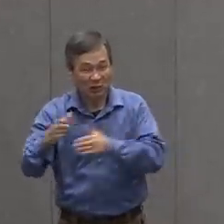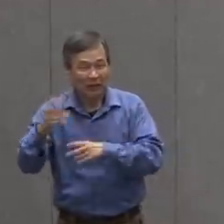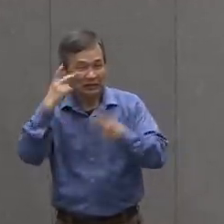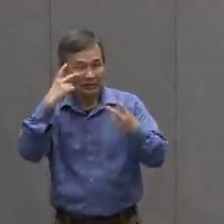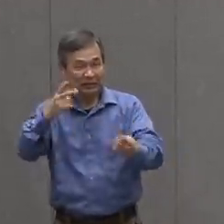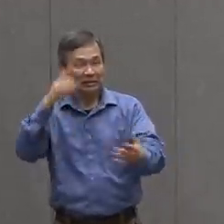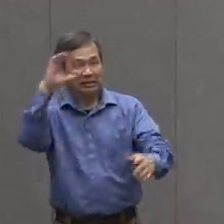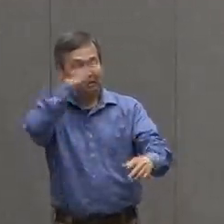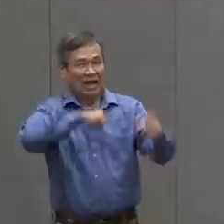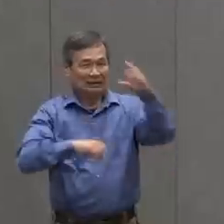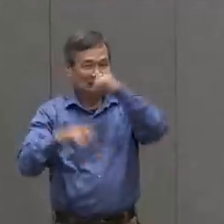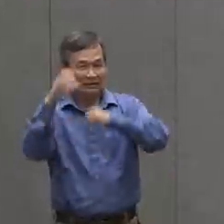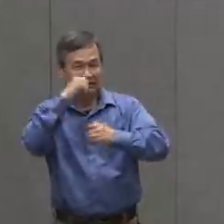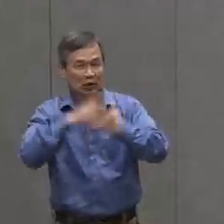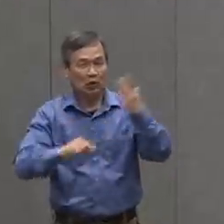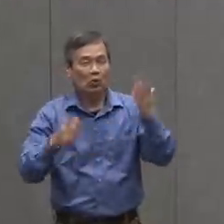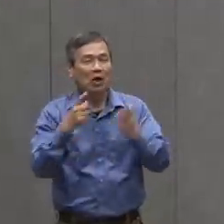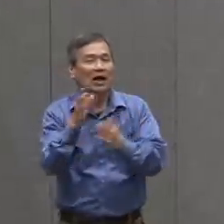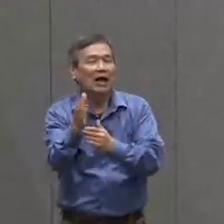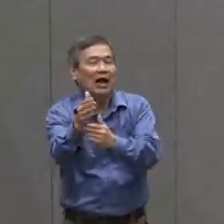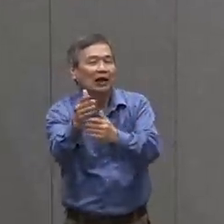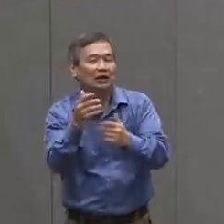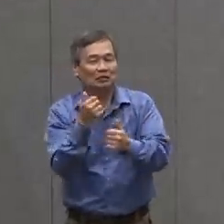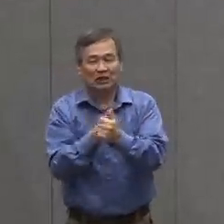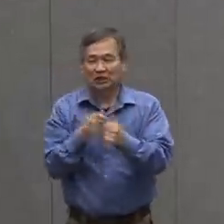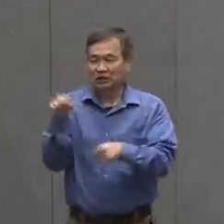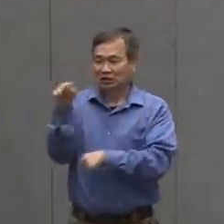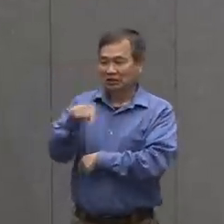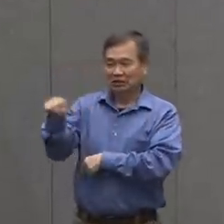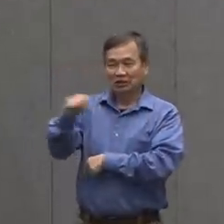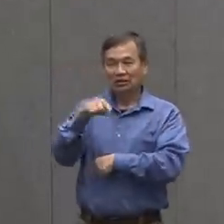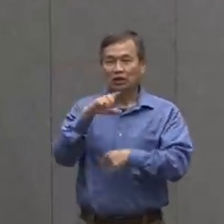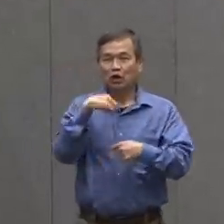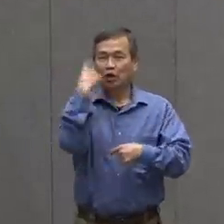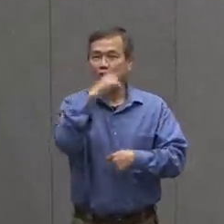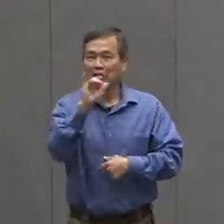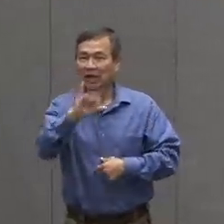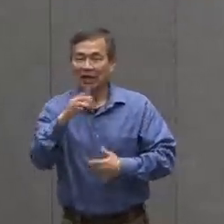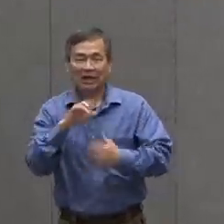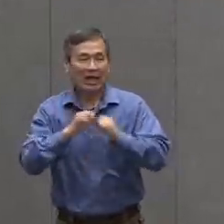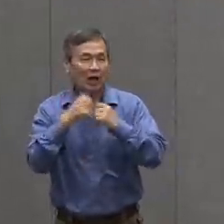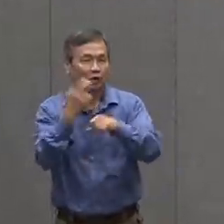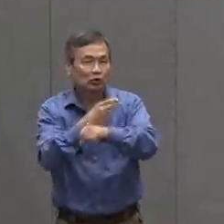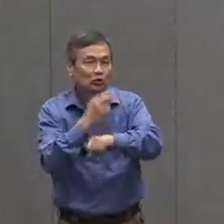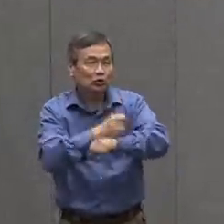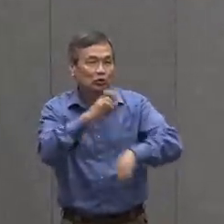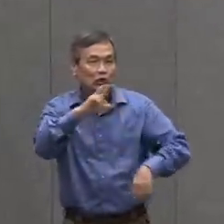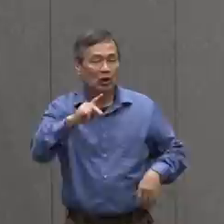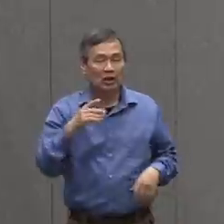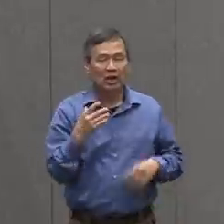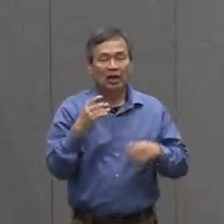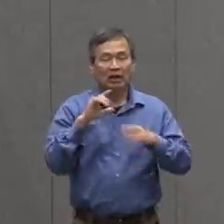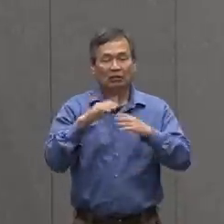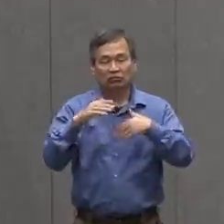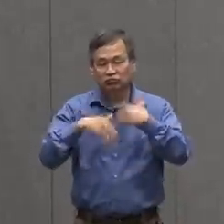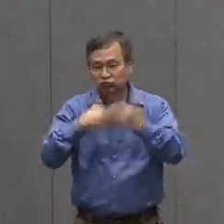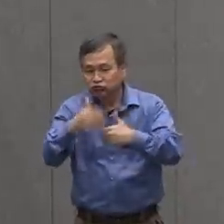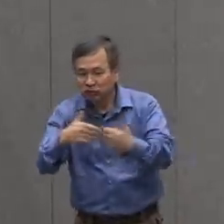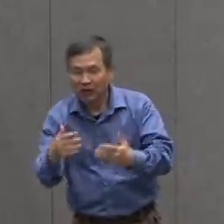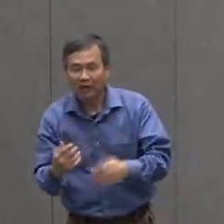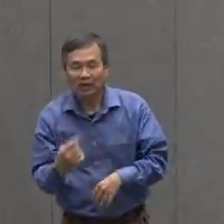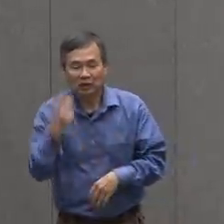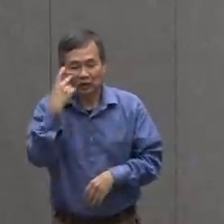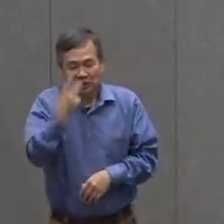can guess which animal each part belongs to and how it's used. At the back of the book, we'll find out